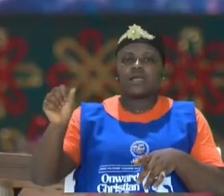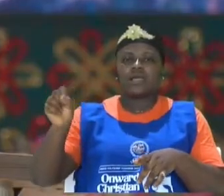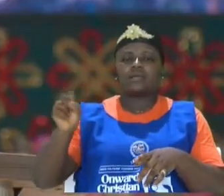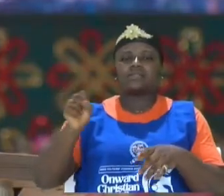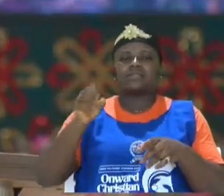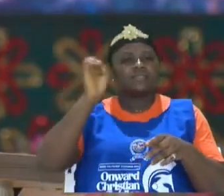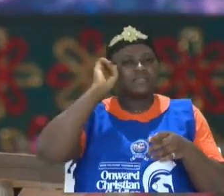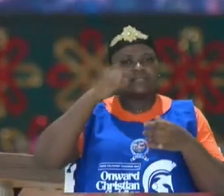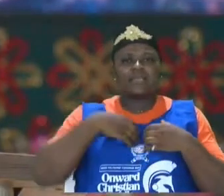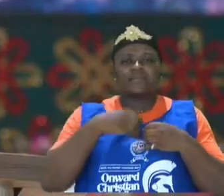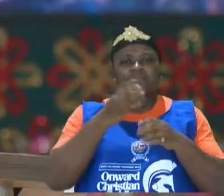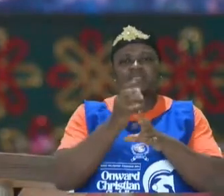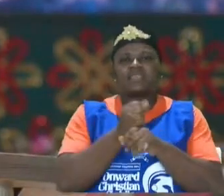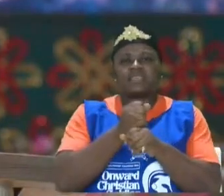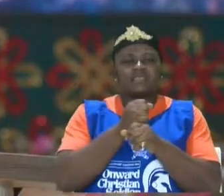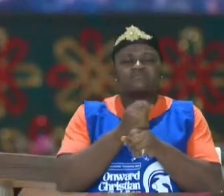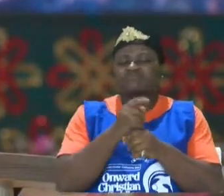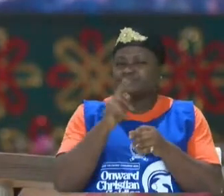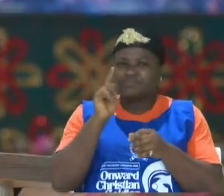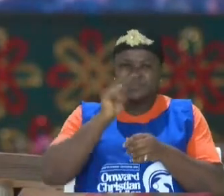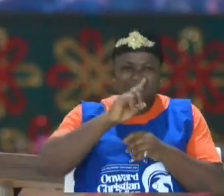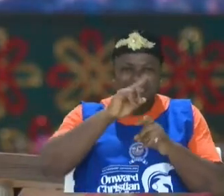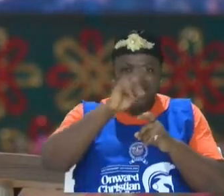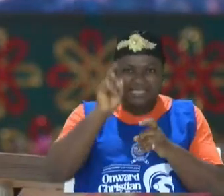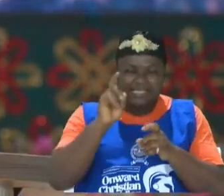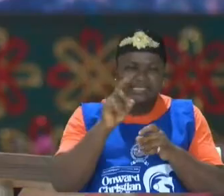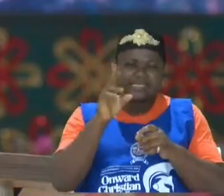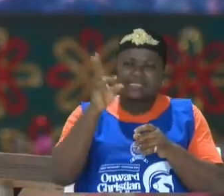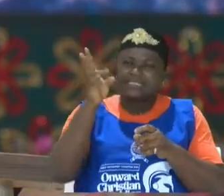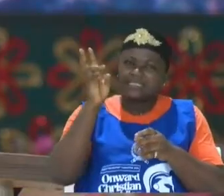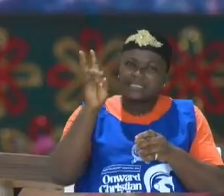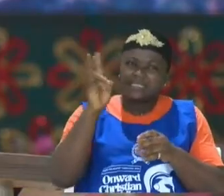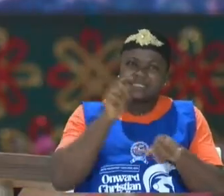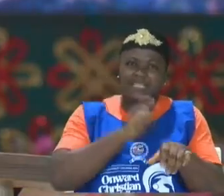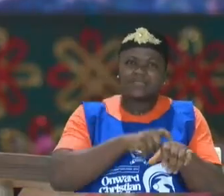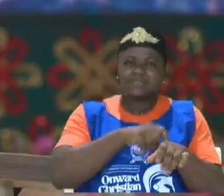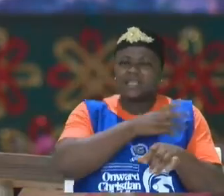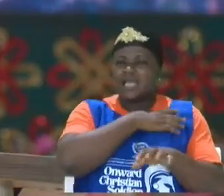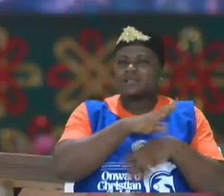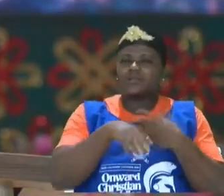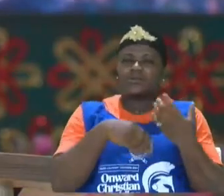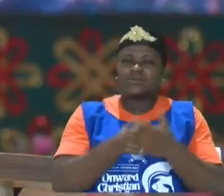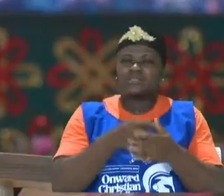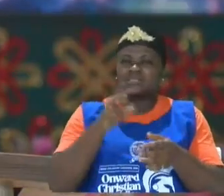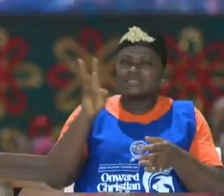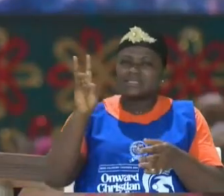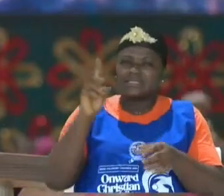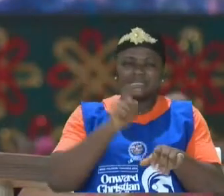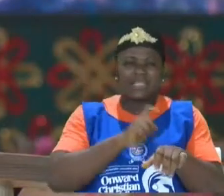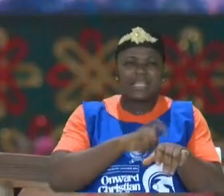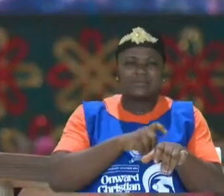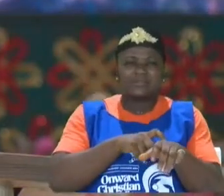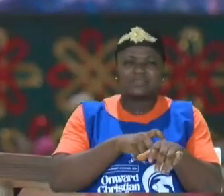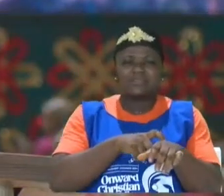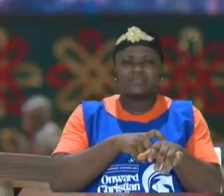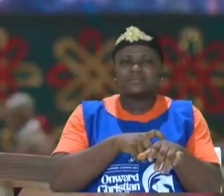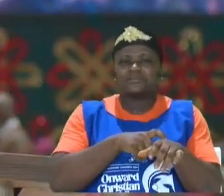driving test 6 times, and all the 6 times she did, she failed the